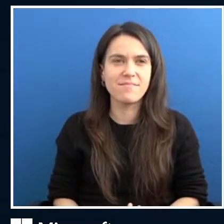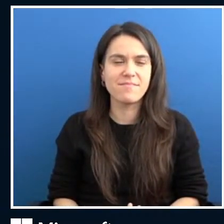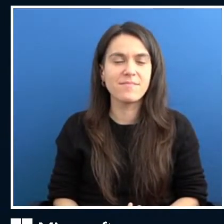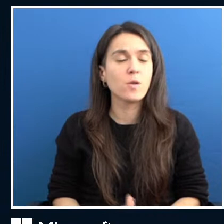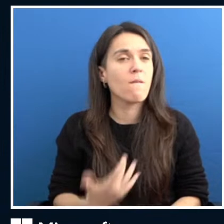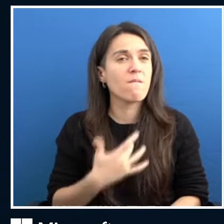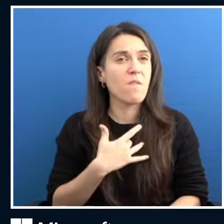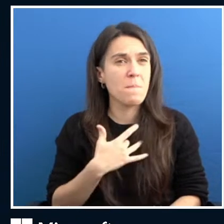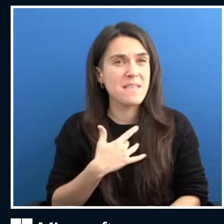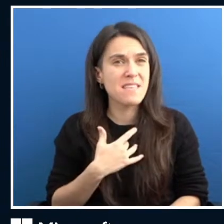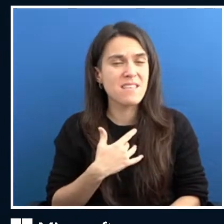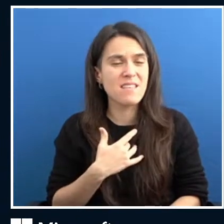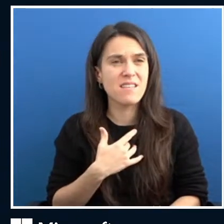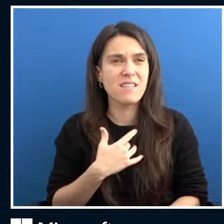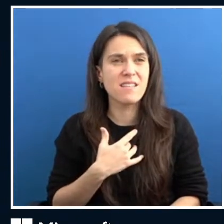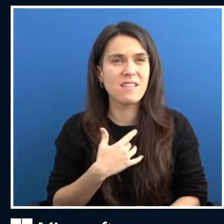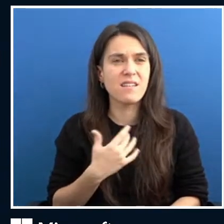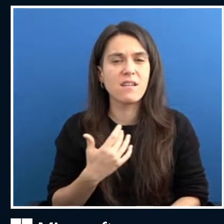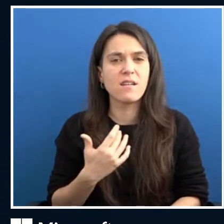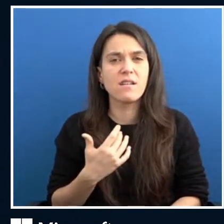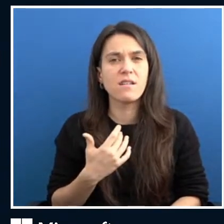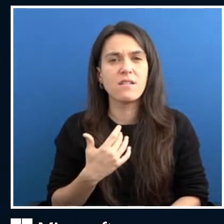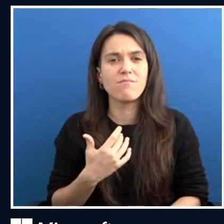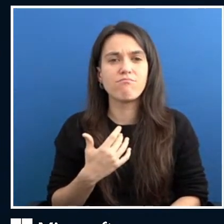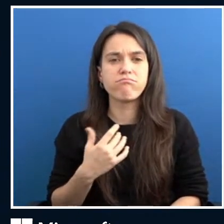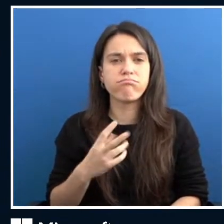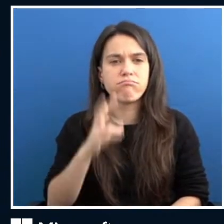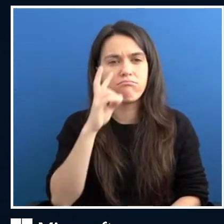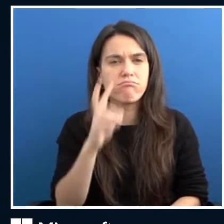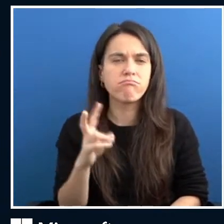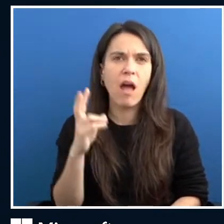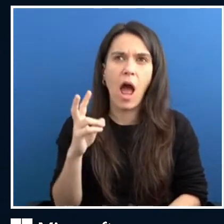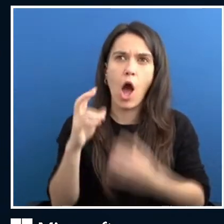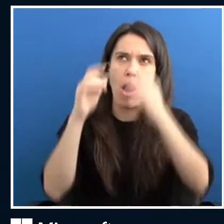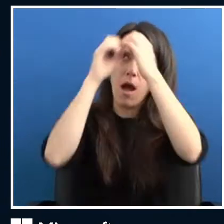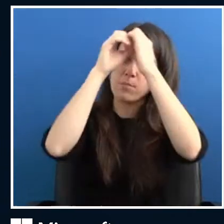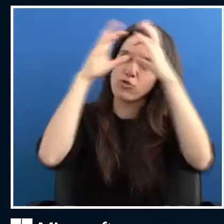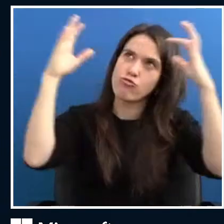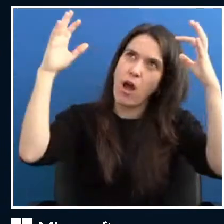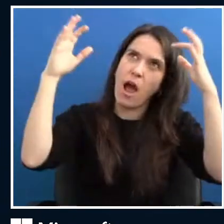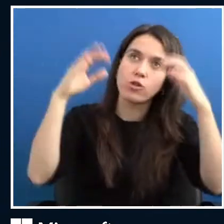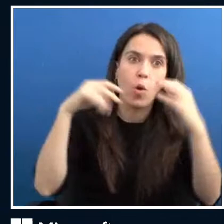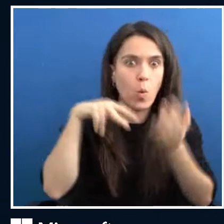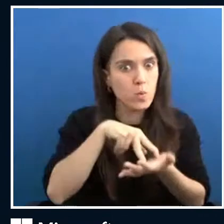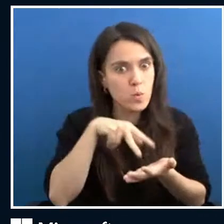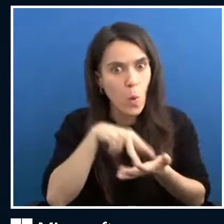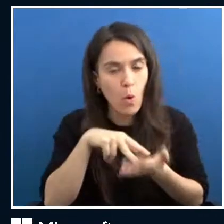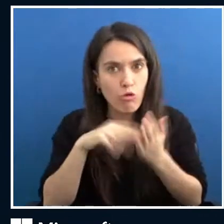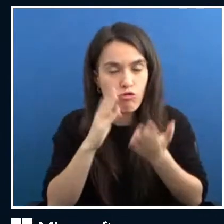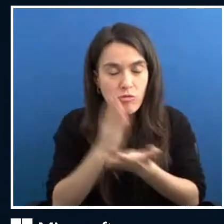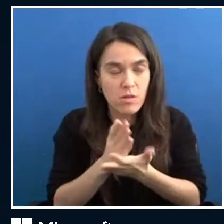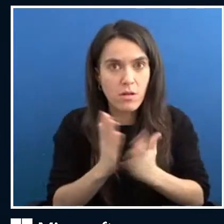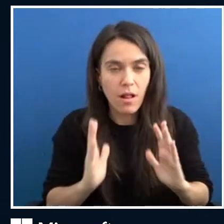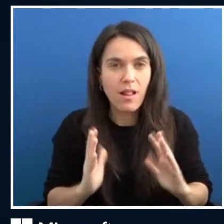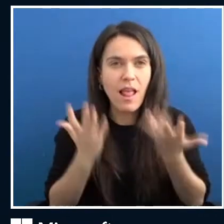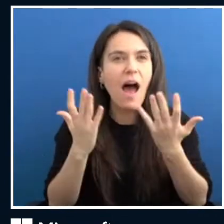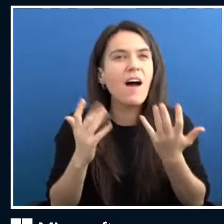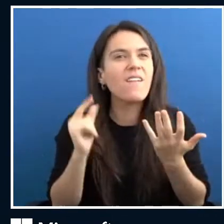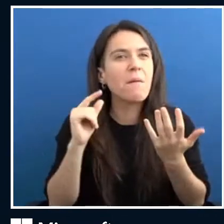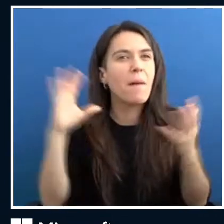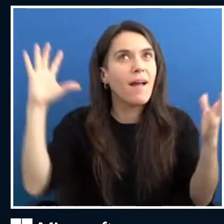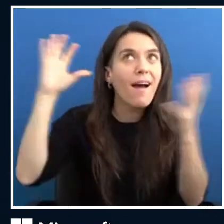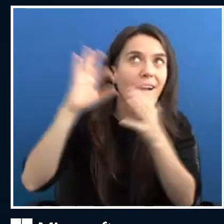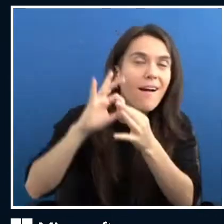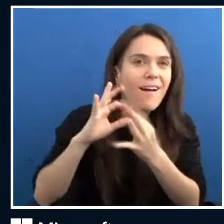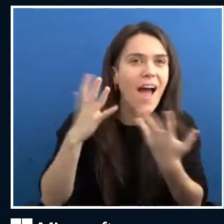the sort of the abstract to the physical, and then brings a very narrow chunk of segment